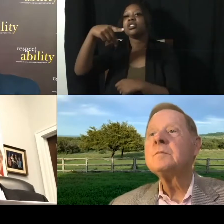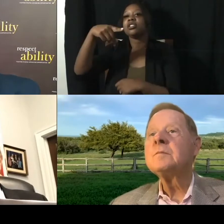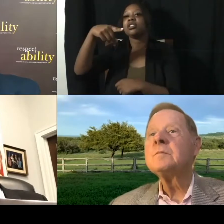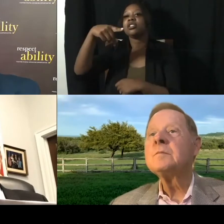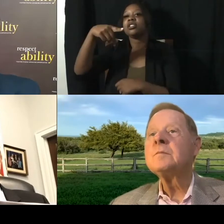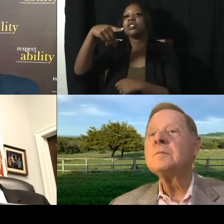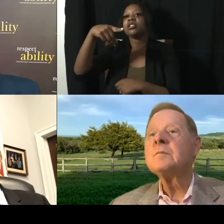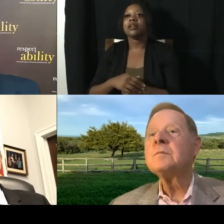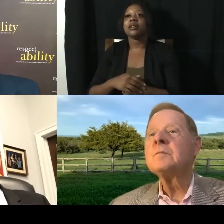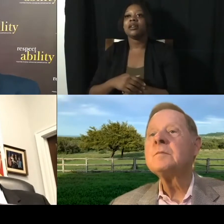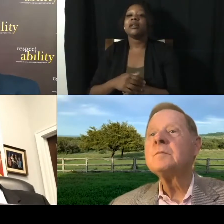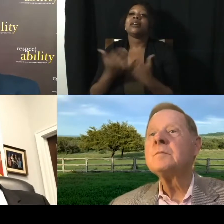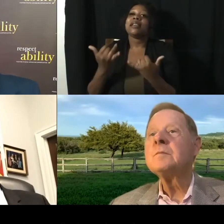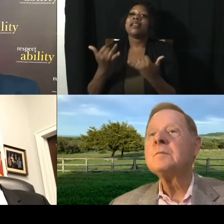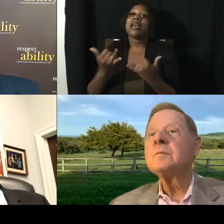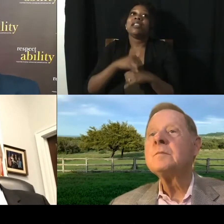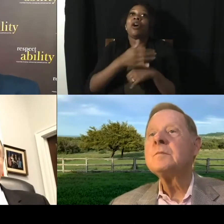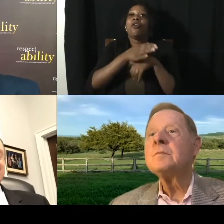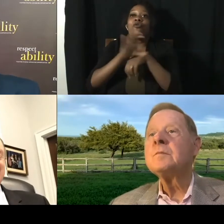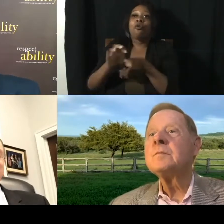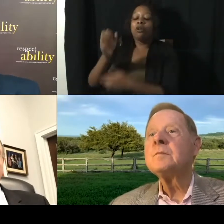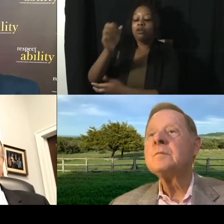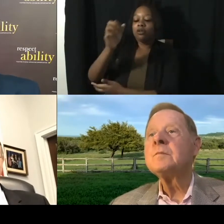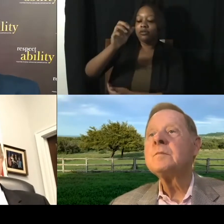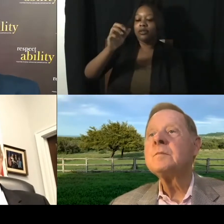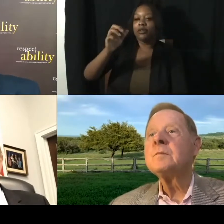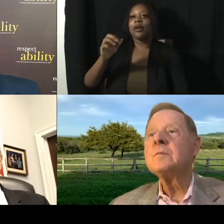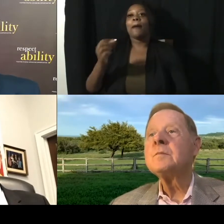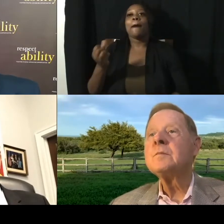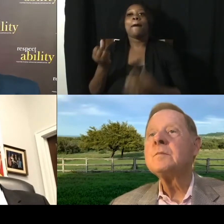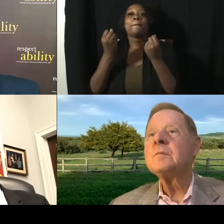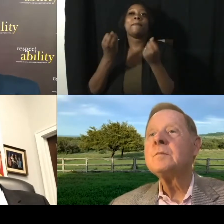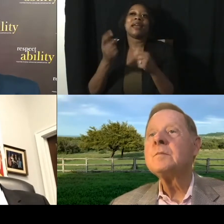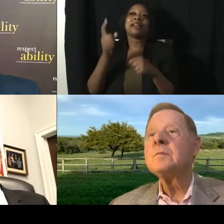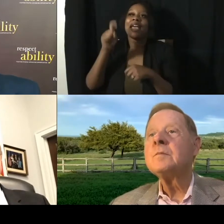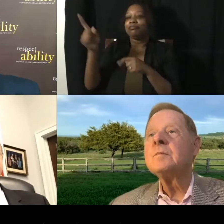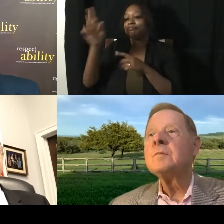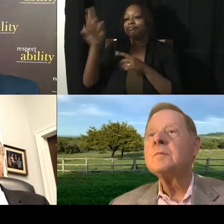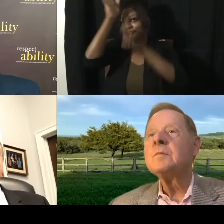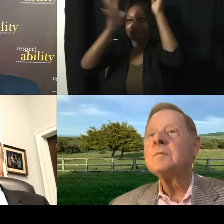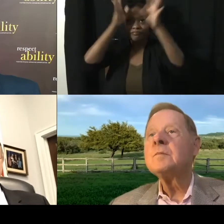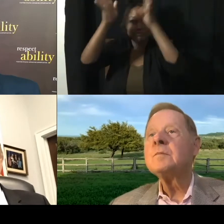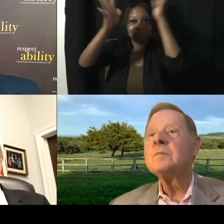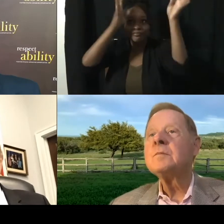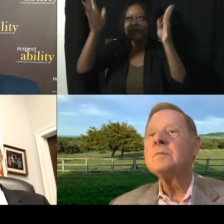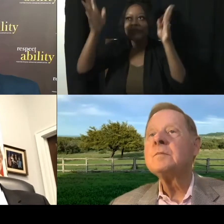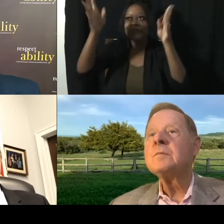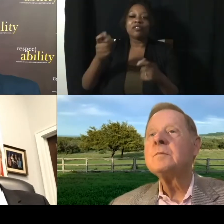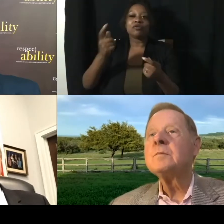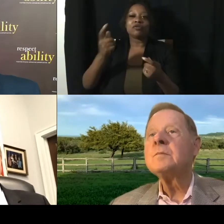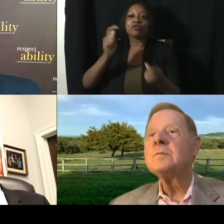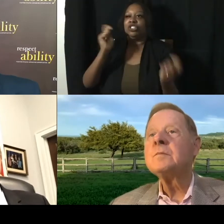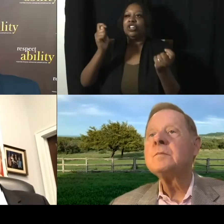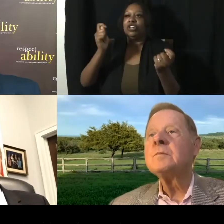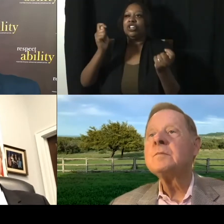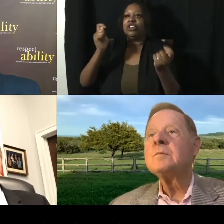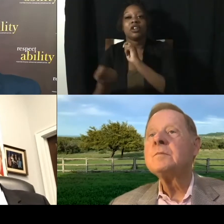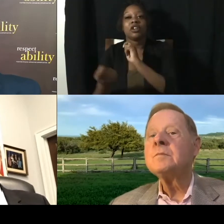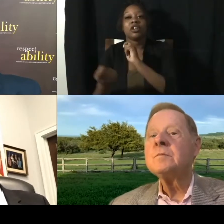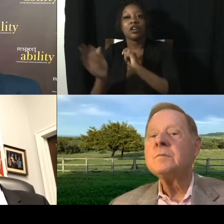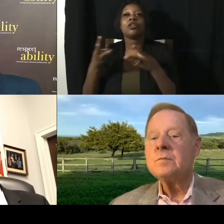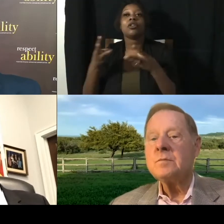have forced many to improvise, to adapt, to change our ways. These are things that people with disabilities have had to